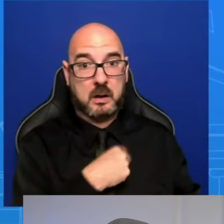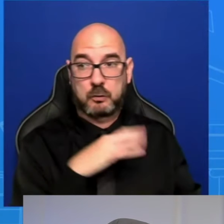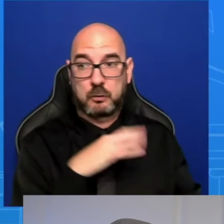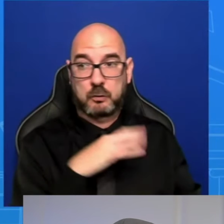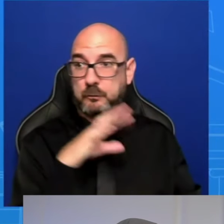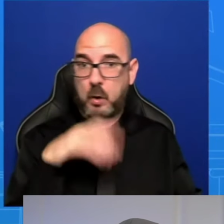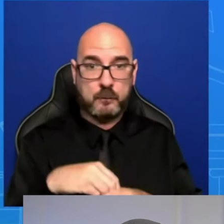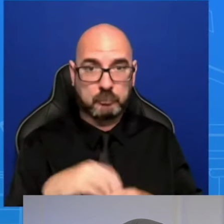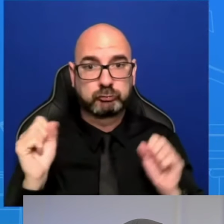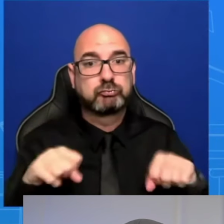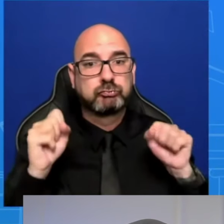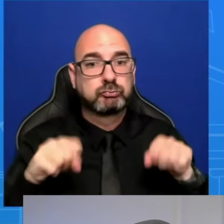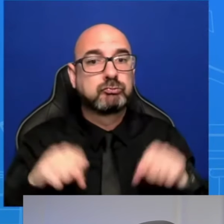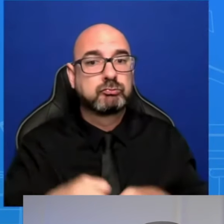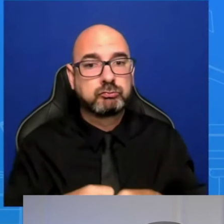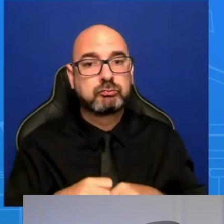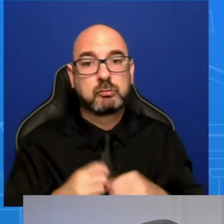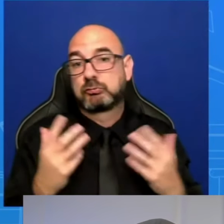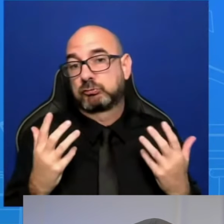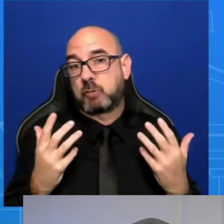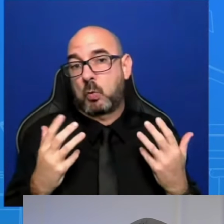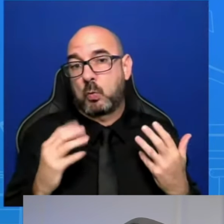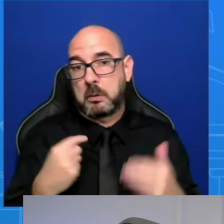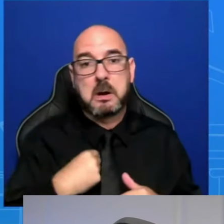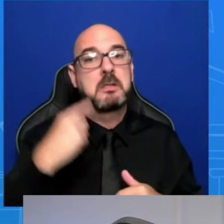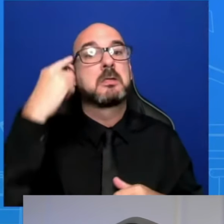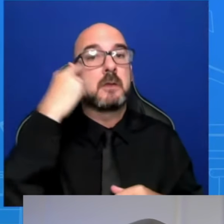they're taking it pretty seriously. And as for this